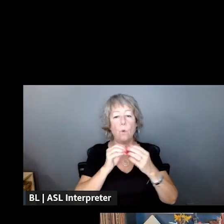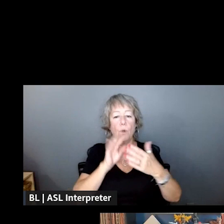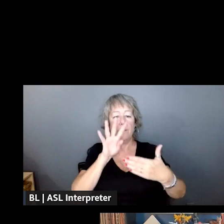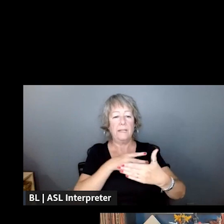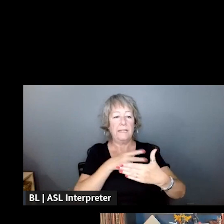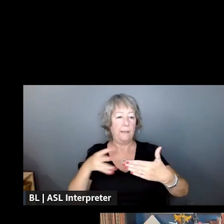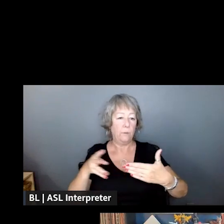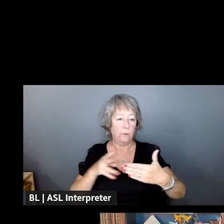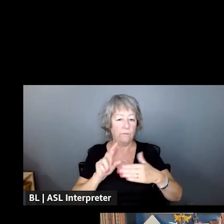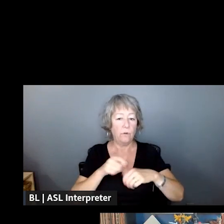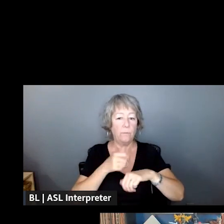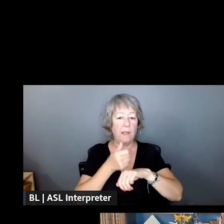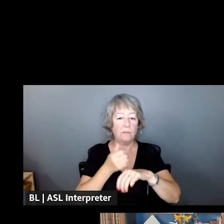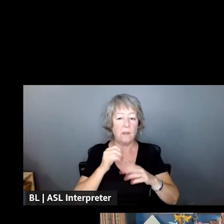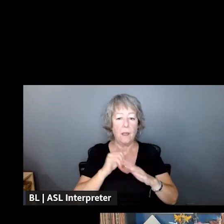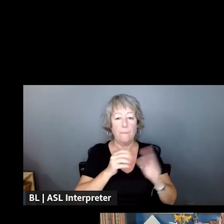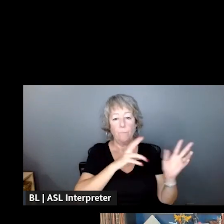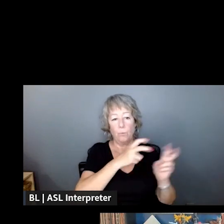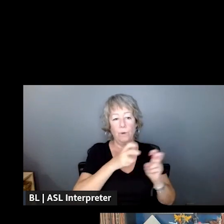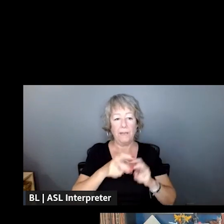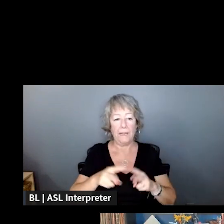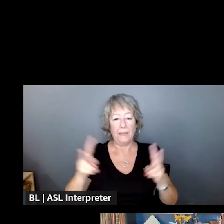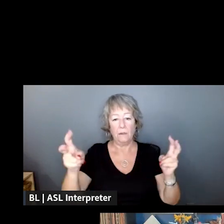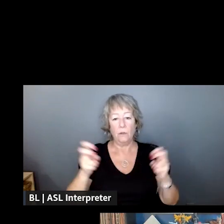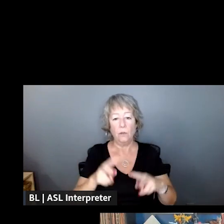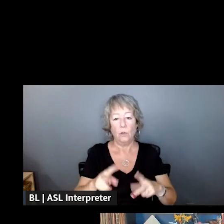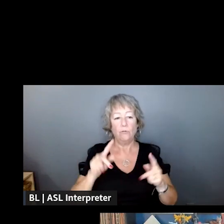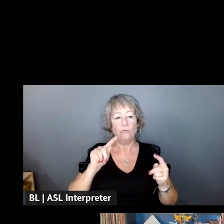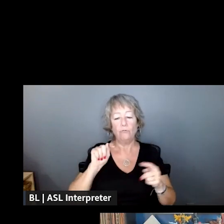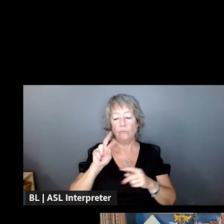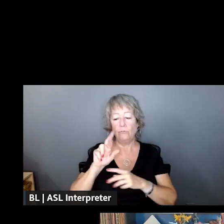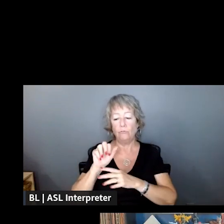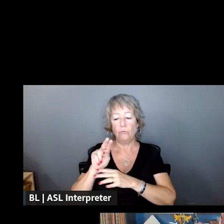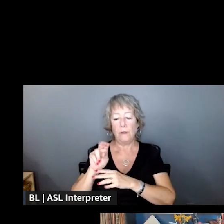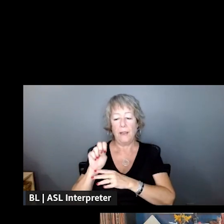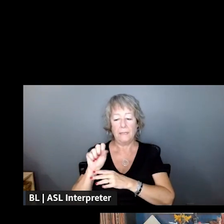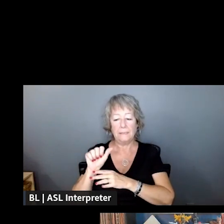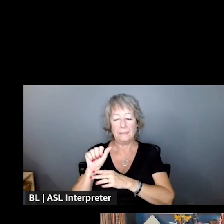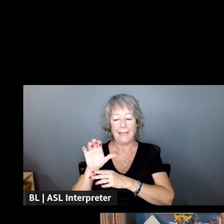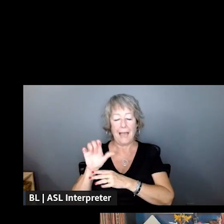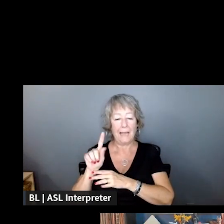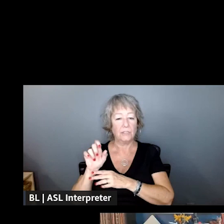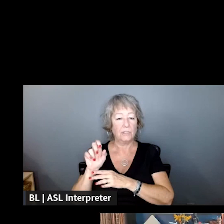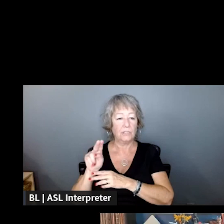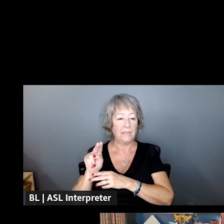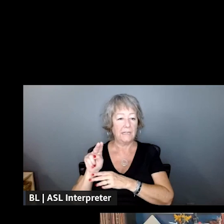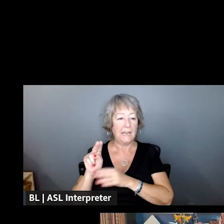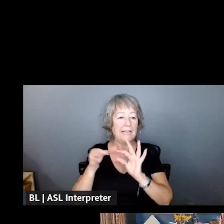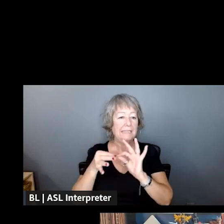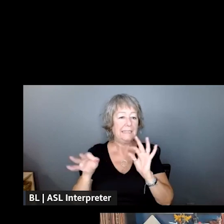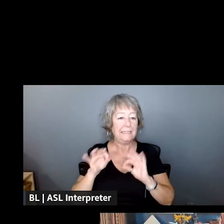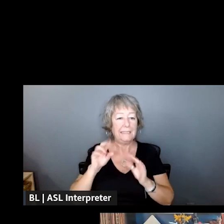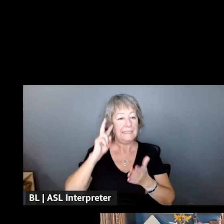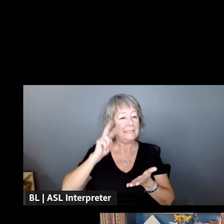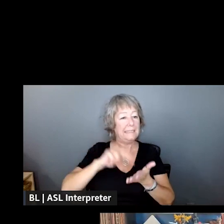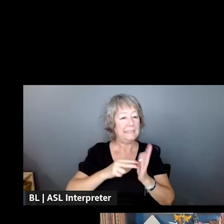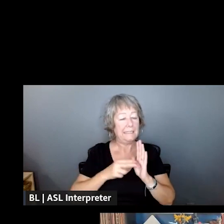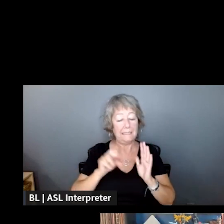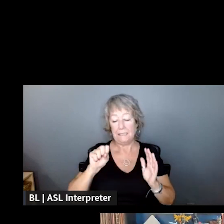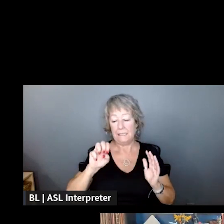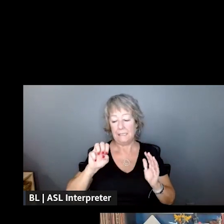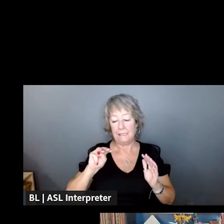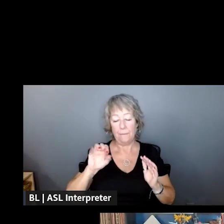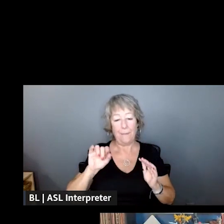data lake are bringing in transaction semantics. If you're familiar with the the Apache Iceberg